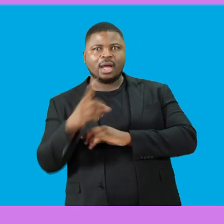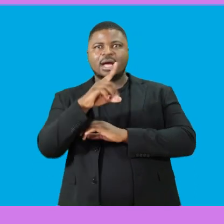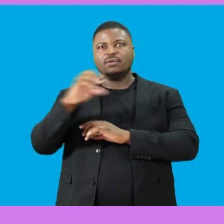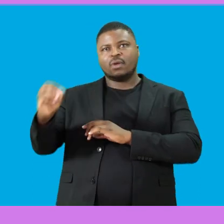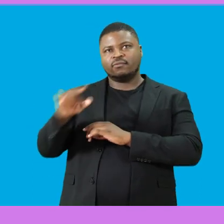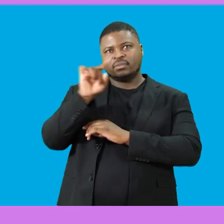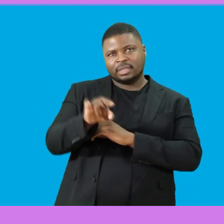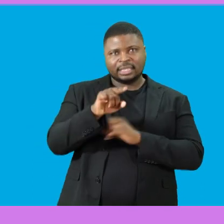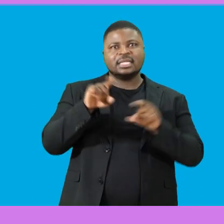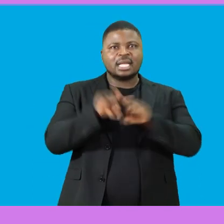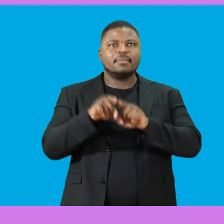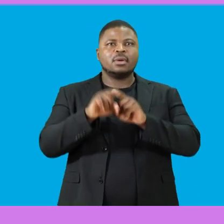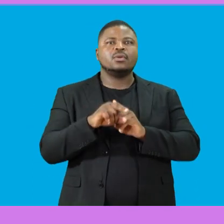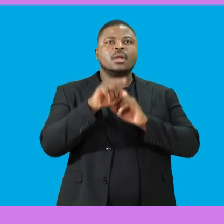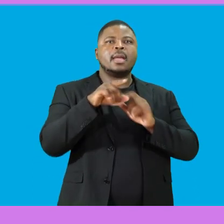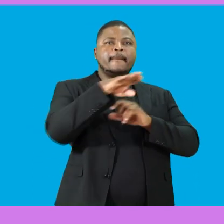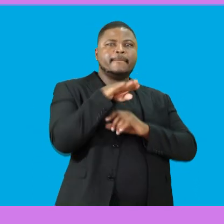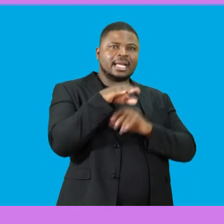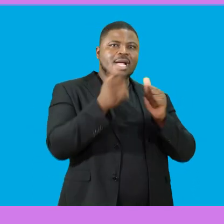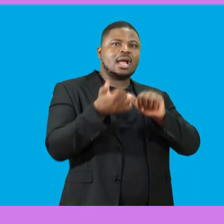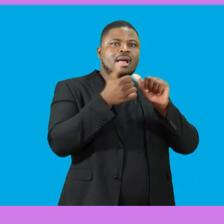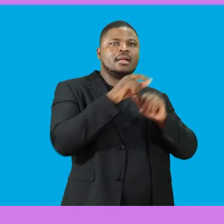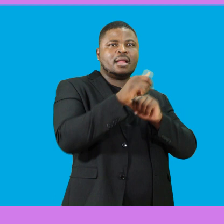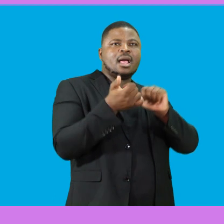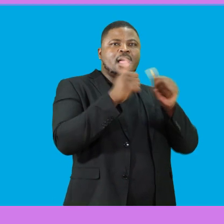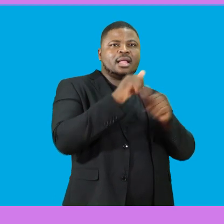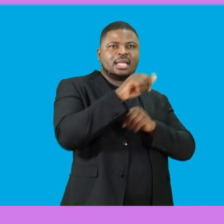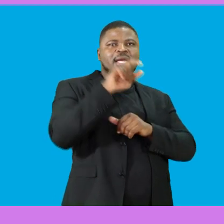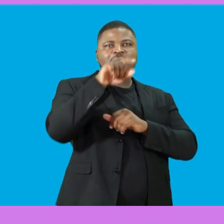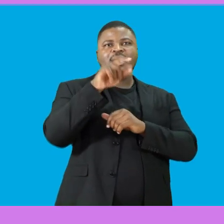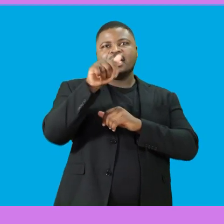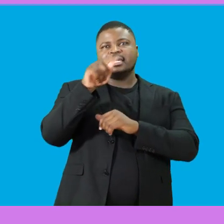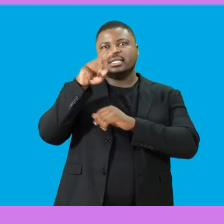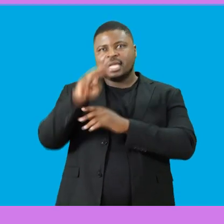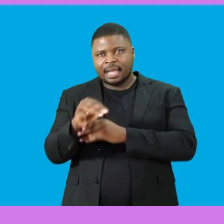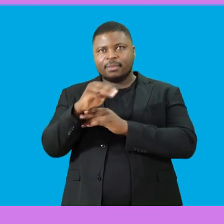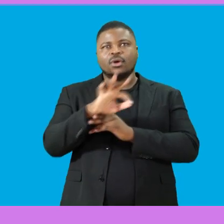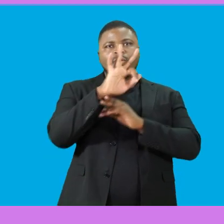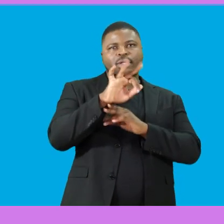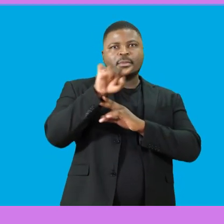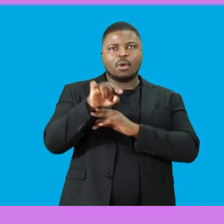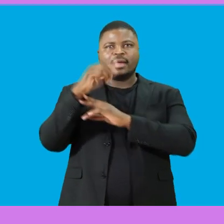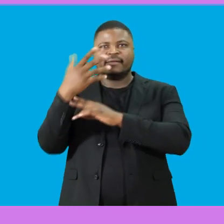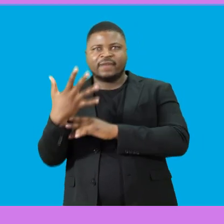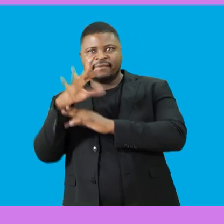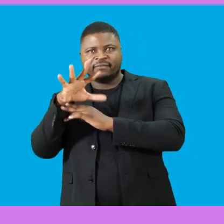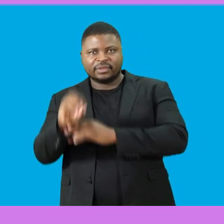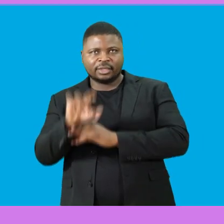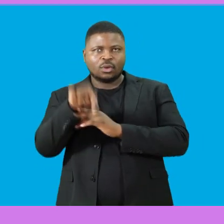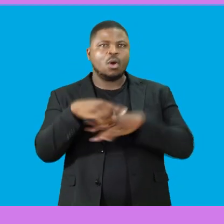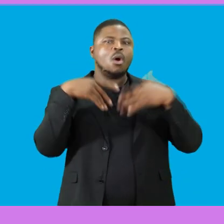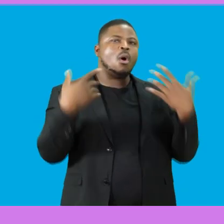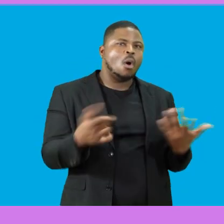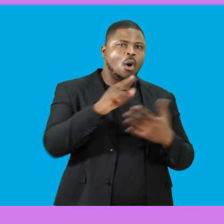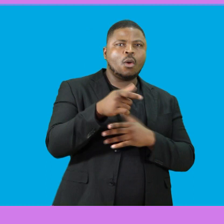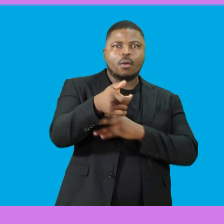withdraw at another bank's ATM with an additional charge, or you can withdraw at the till point. There is a charge for that. Or you can withdraw